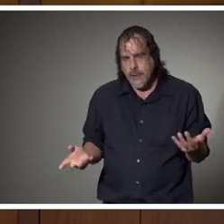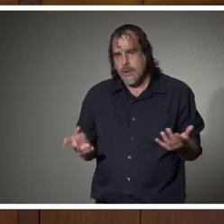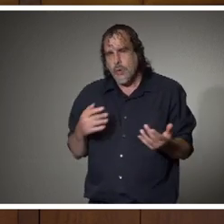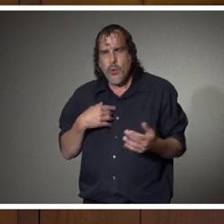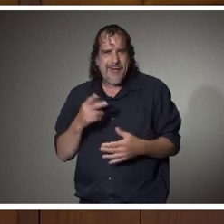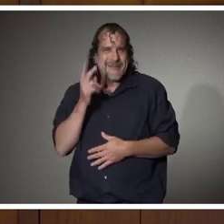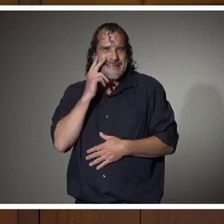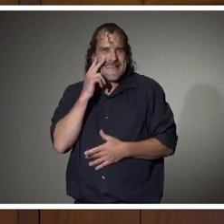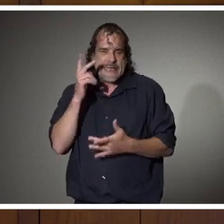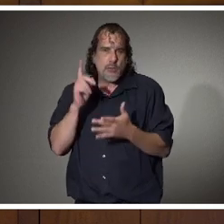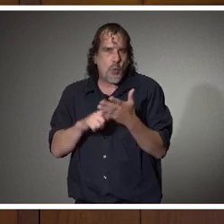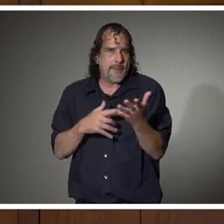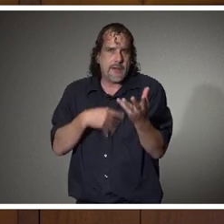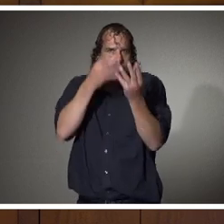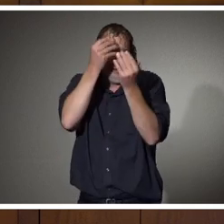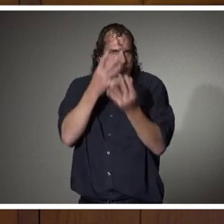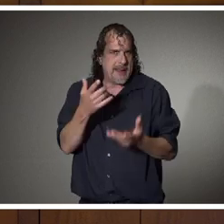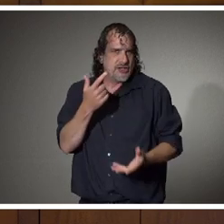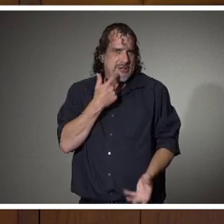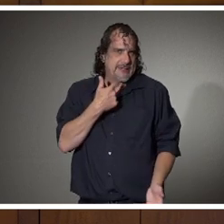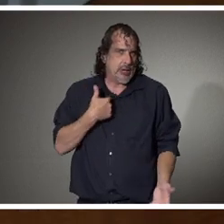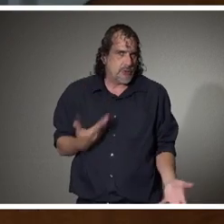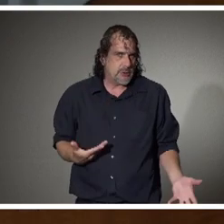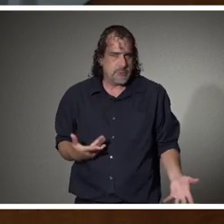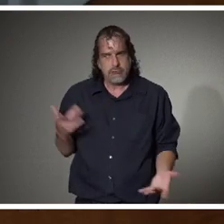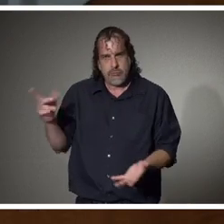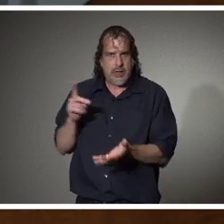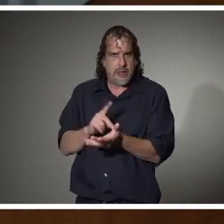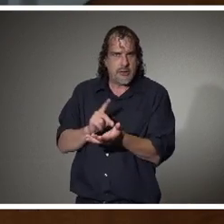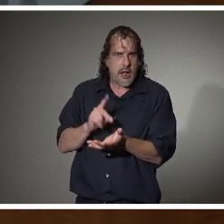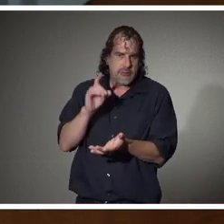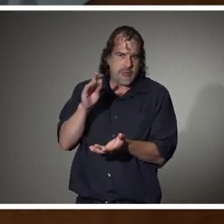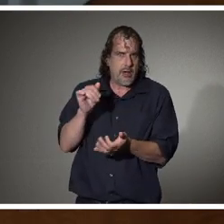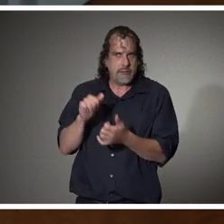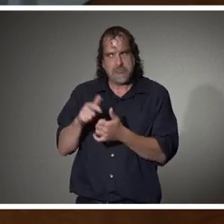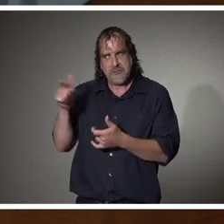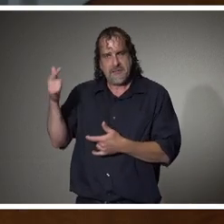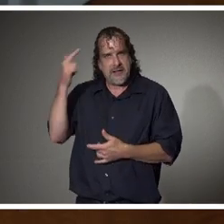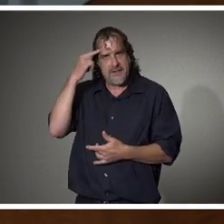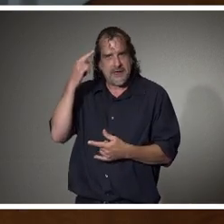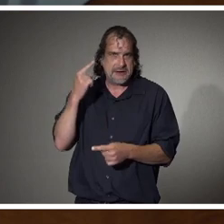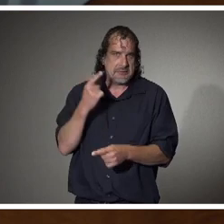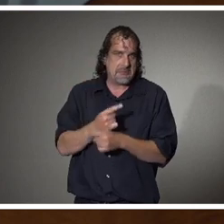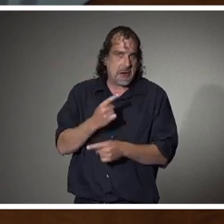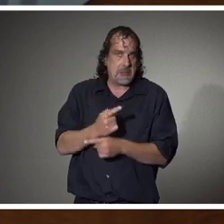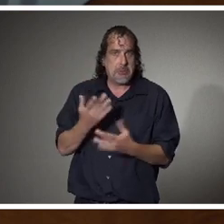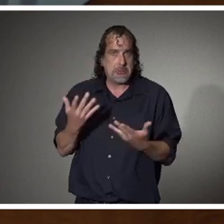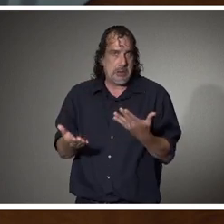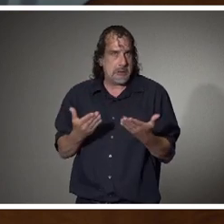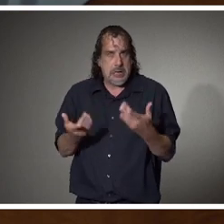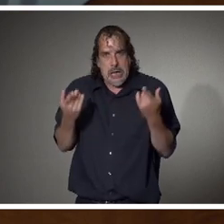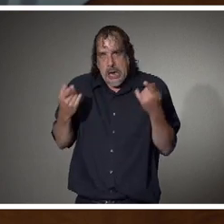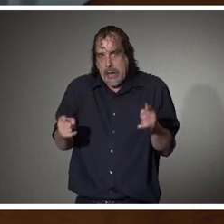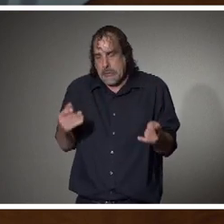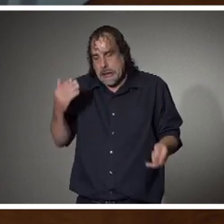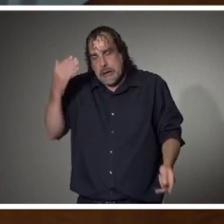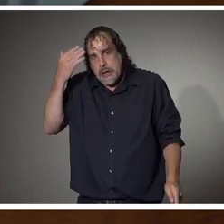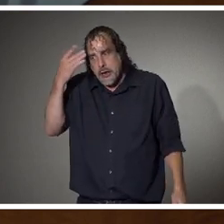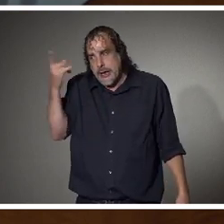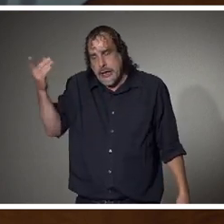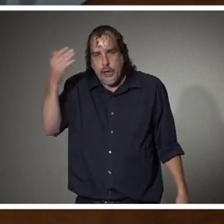do. I'll let Dr. Dobbs react to what he thinks the probabilities are of the coronavirus coming back in the